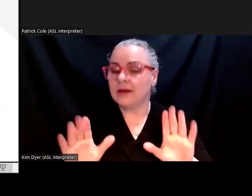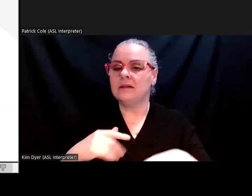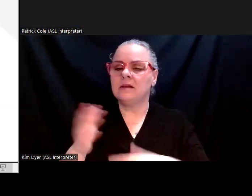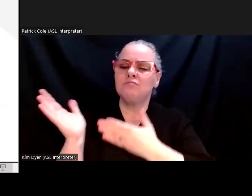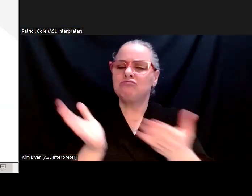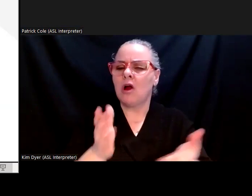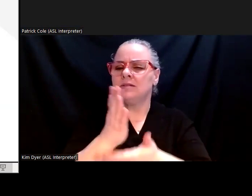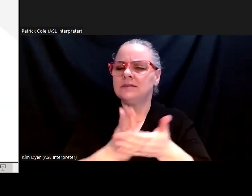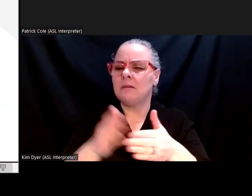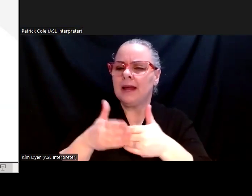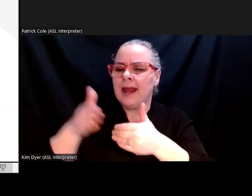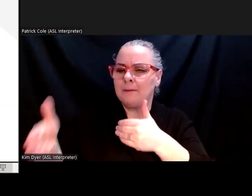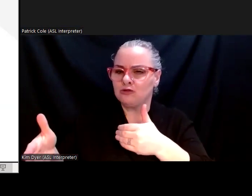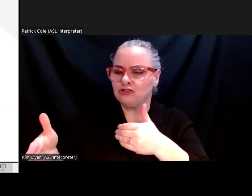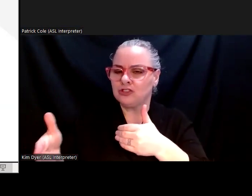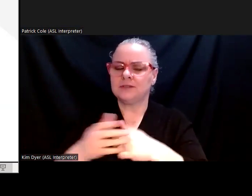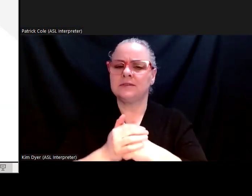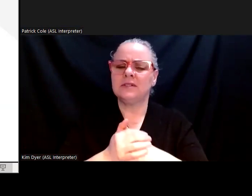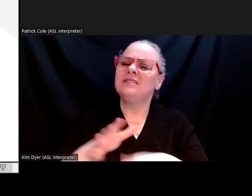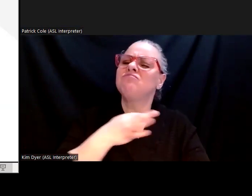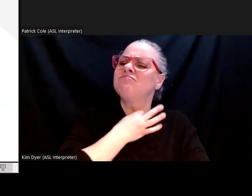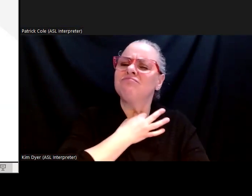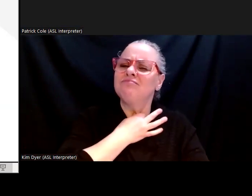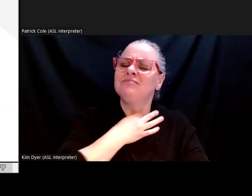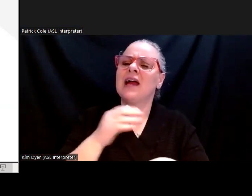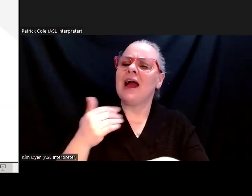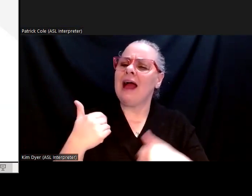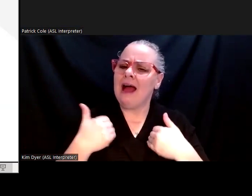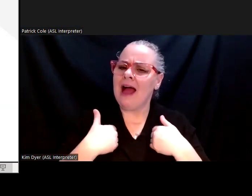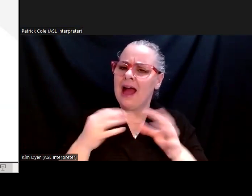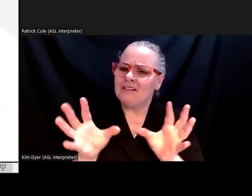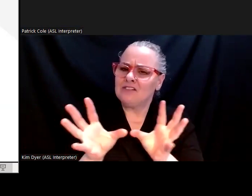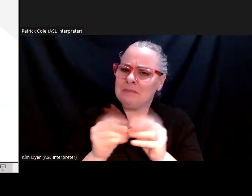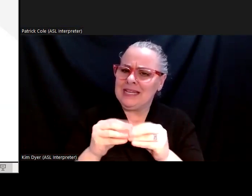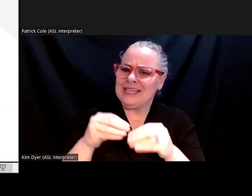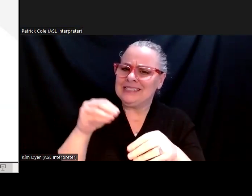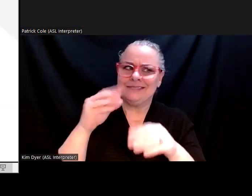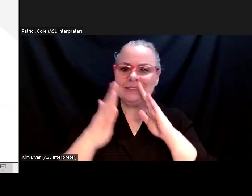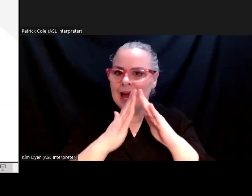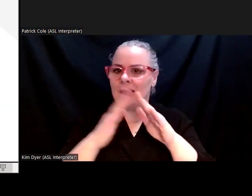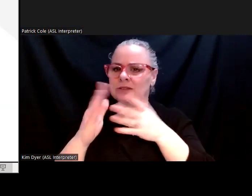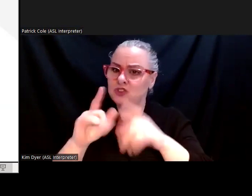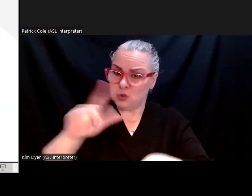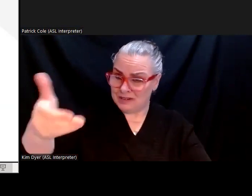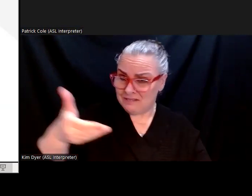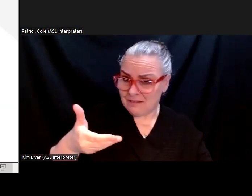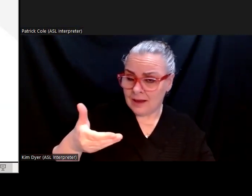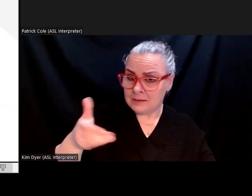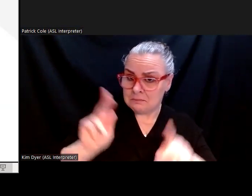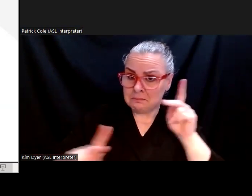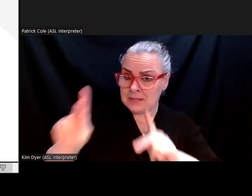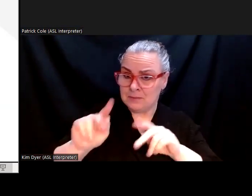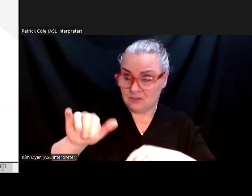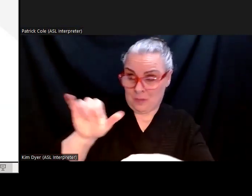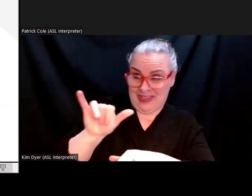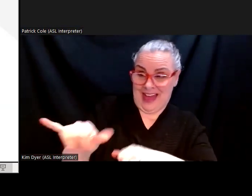neighbors. I have a question. When you have those meetings out in cities or towns, do you invite anybody from the town,